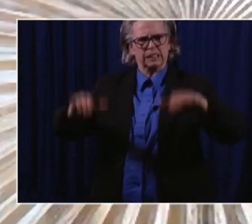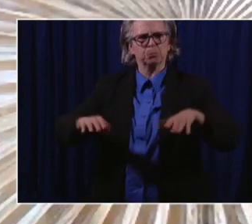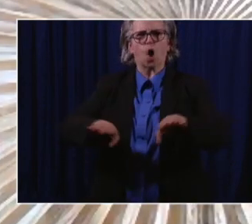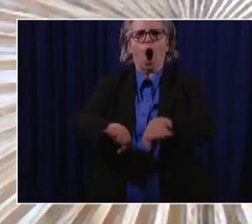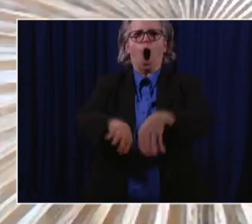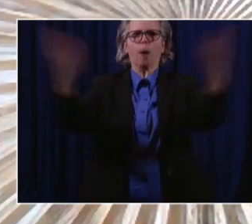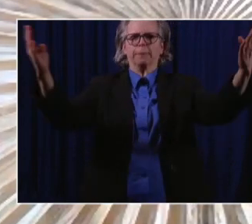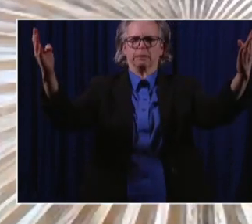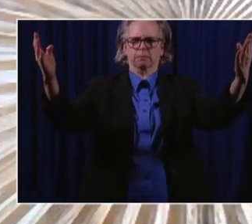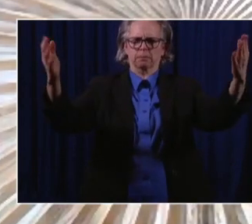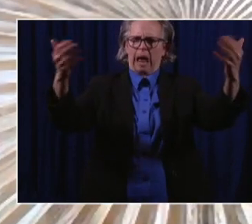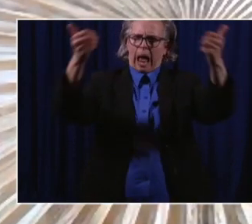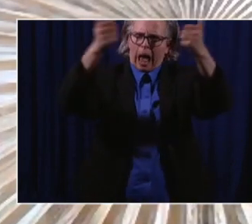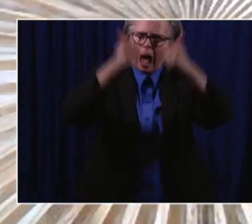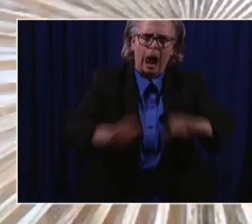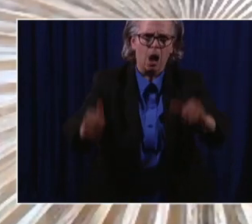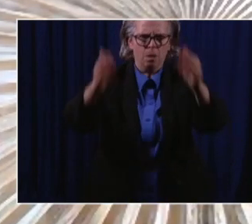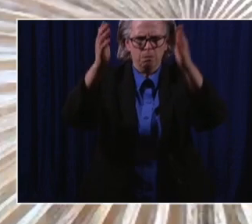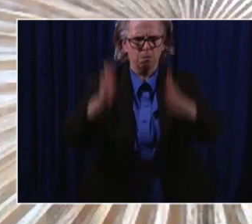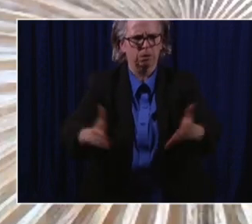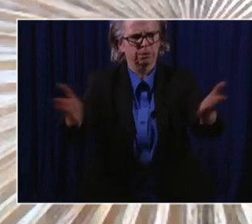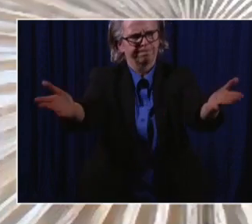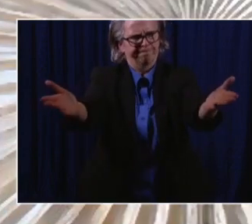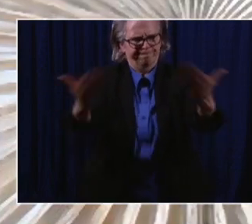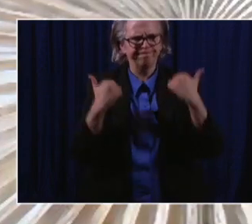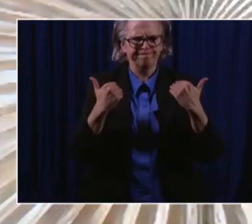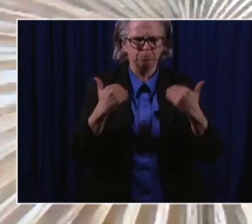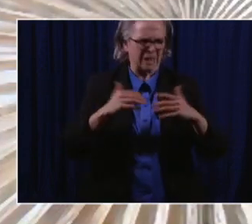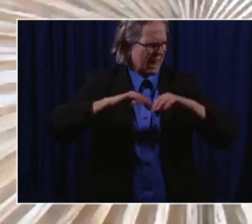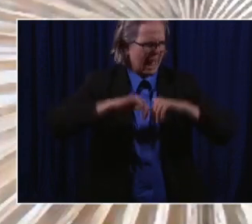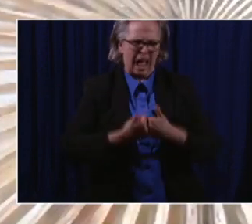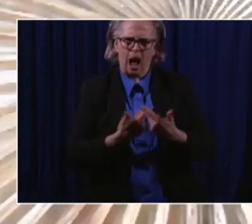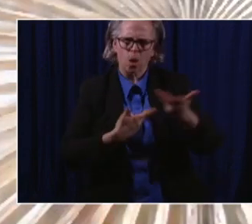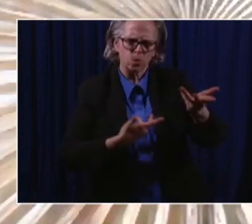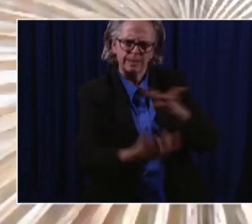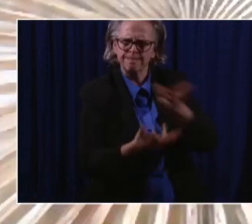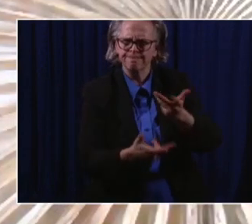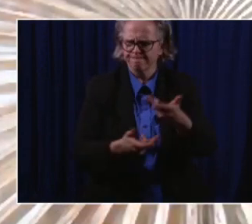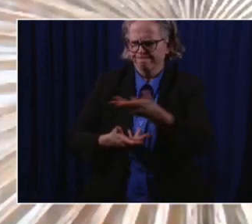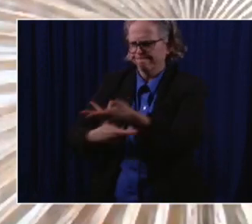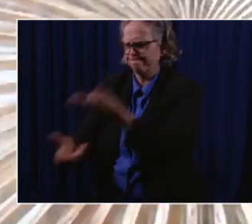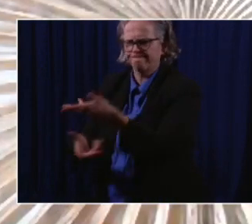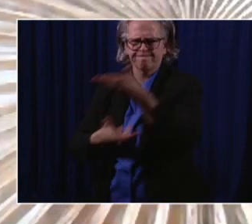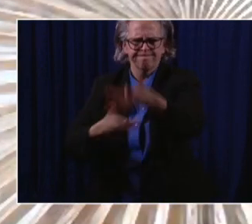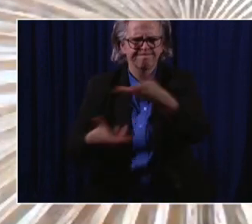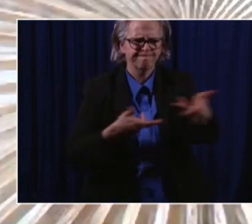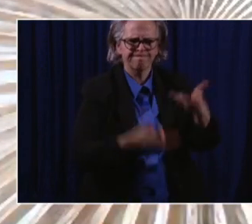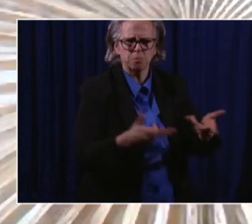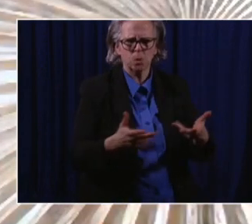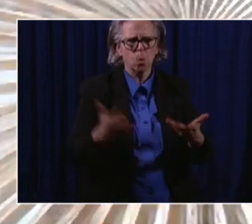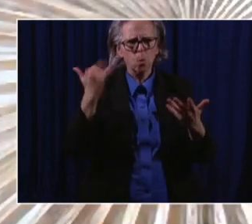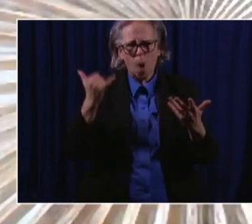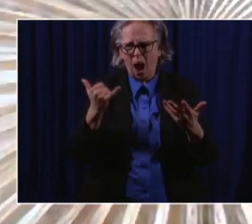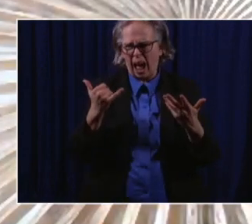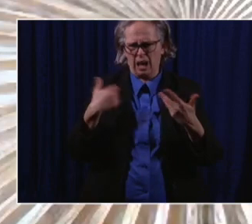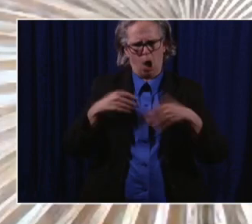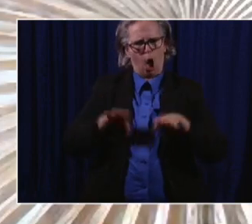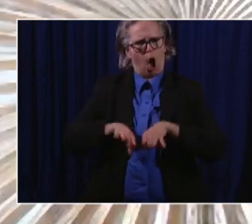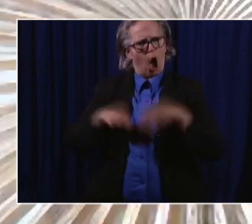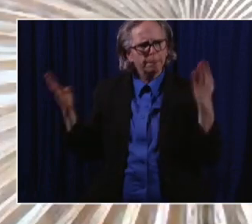to do that work to make sure the system stayed open, I guess is what we really wanted to say here.